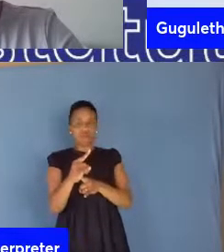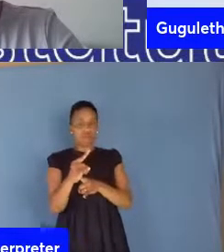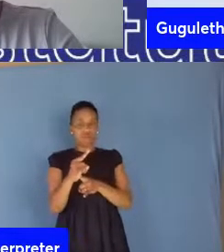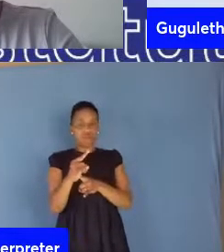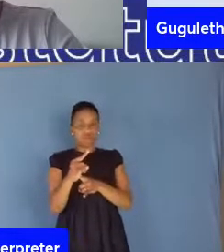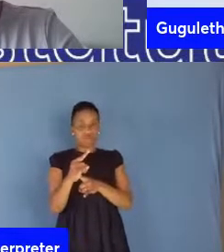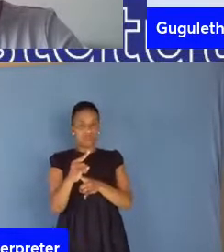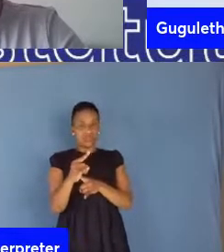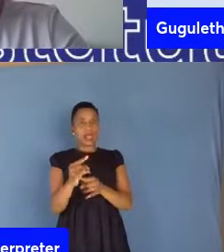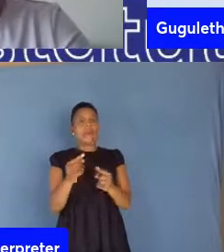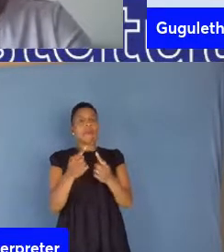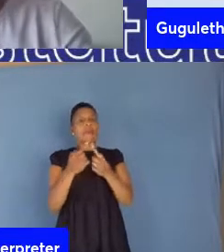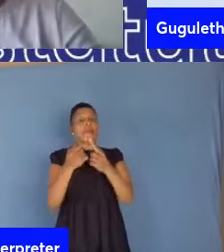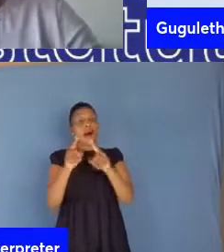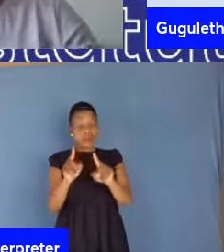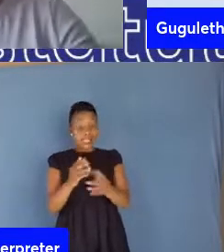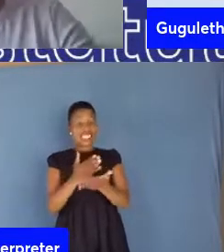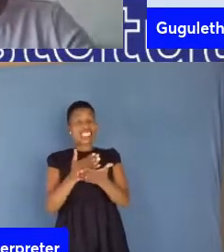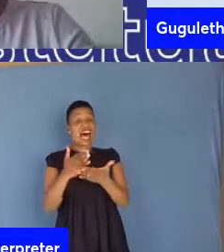in